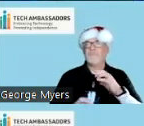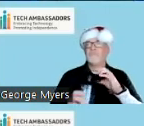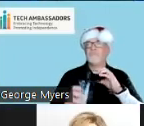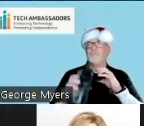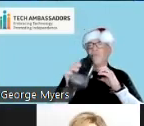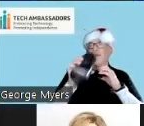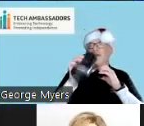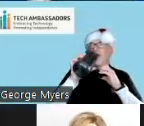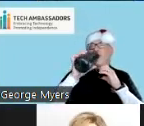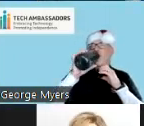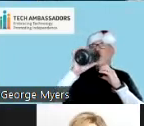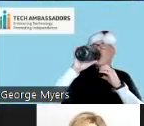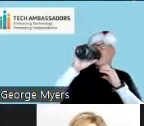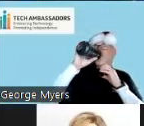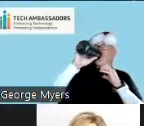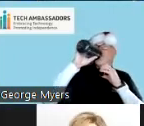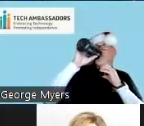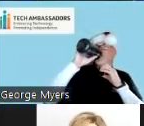Jeff, you'll need to unmute.